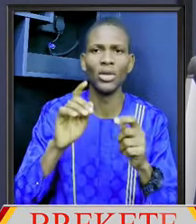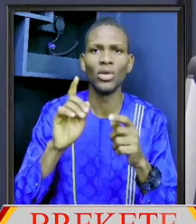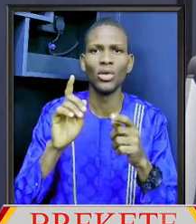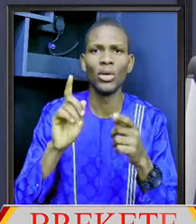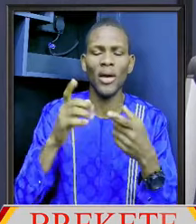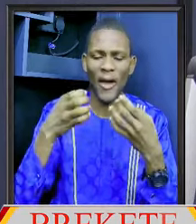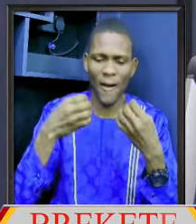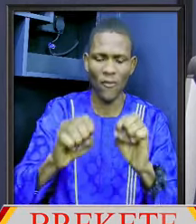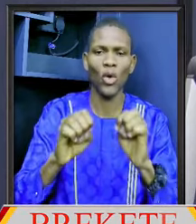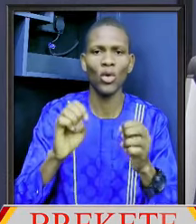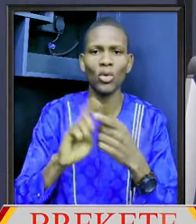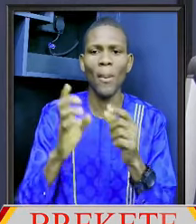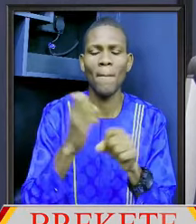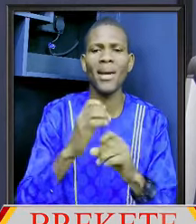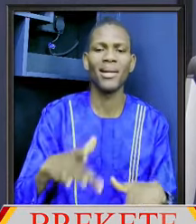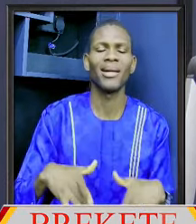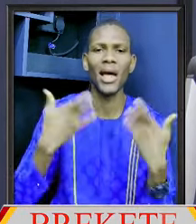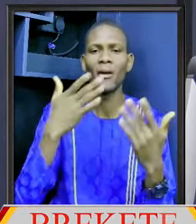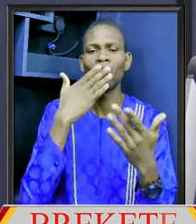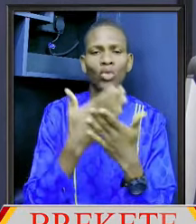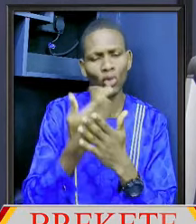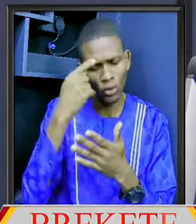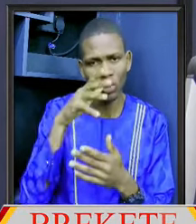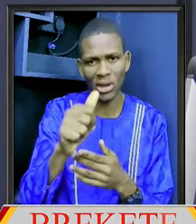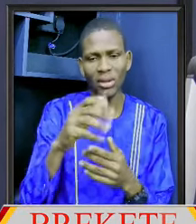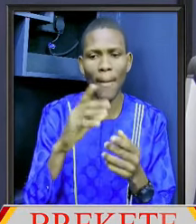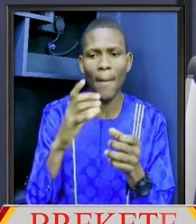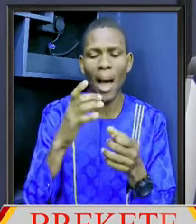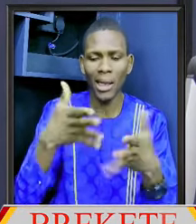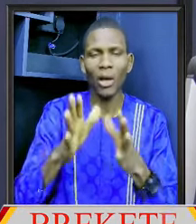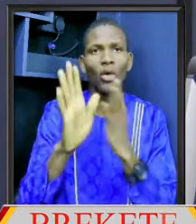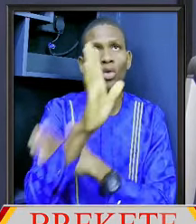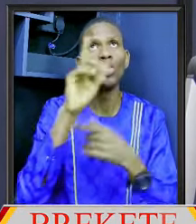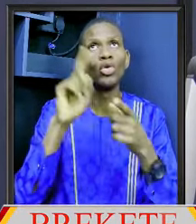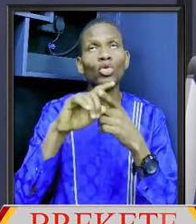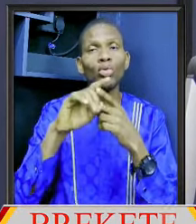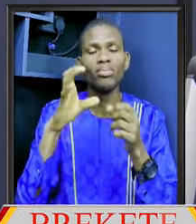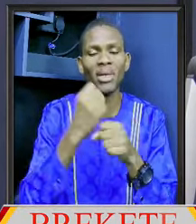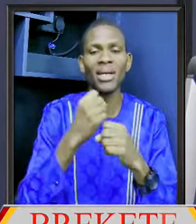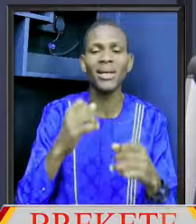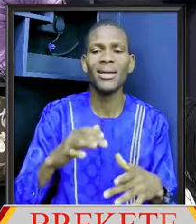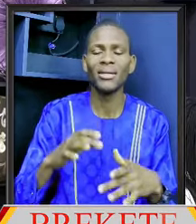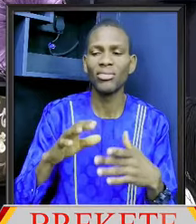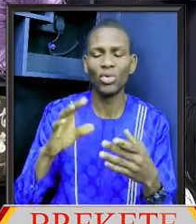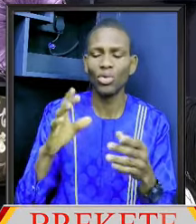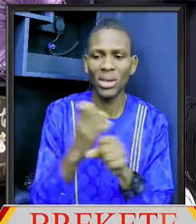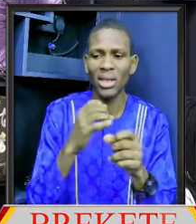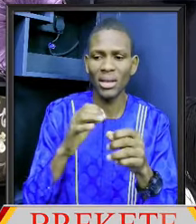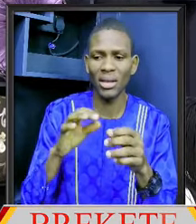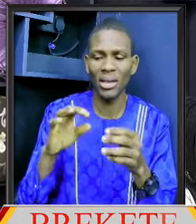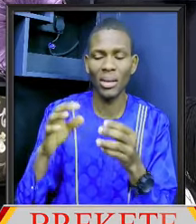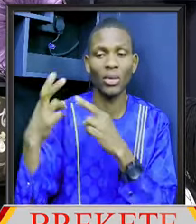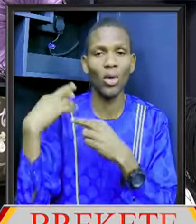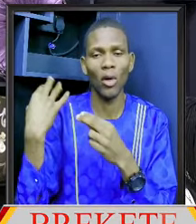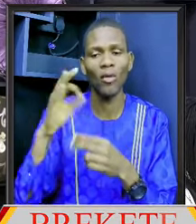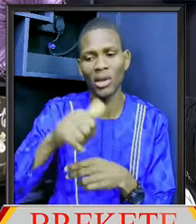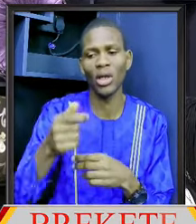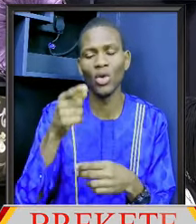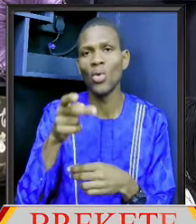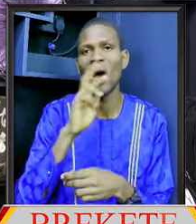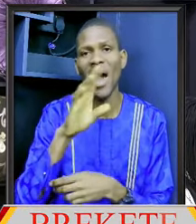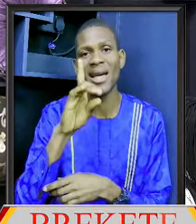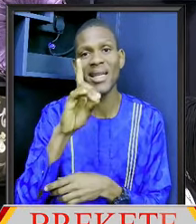to make life good for yourself and allow God to take care of the rest. You are daring God. Who are you to dare God?